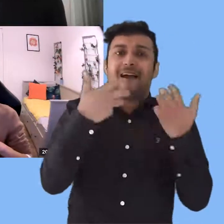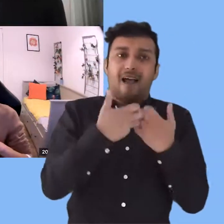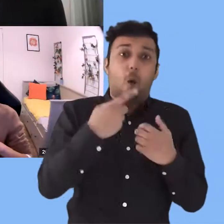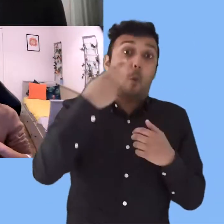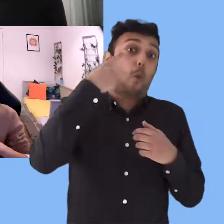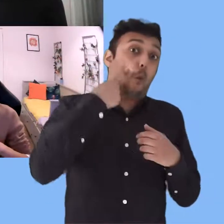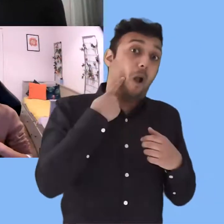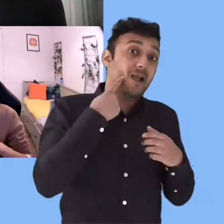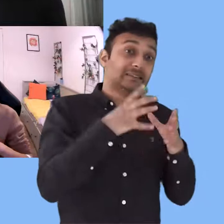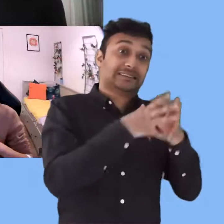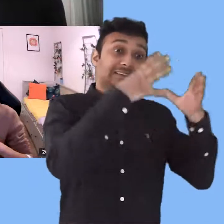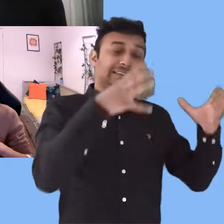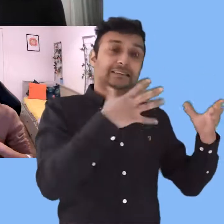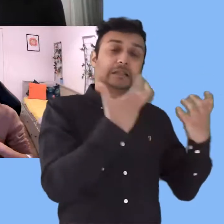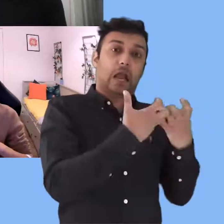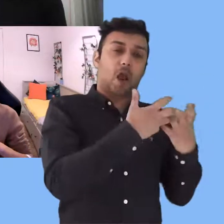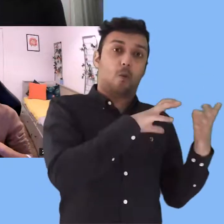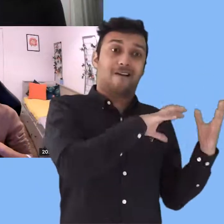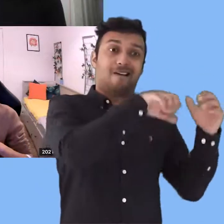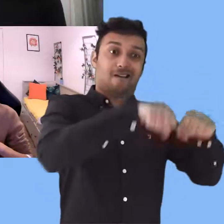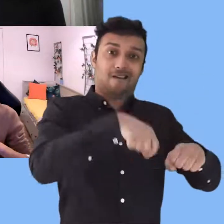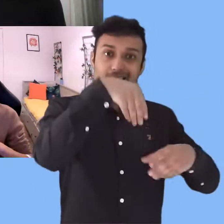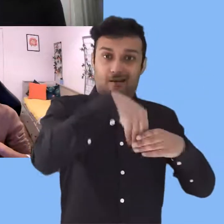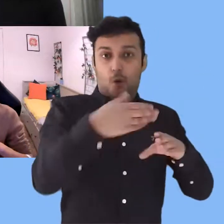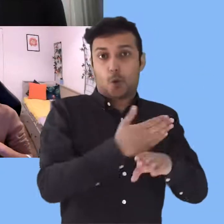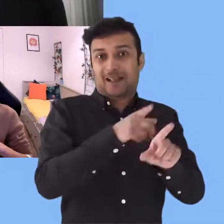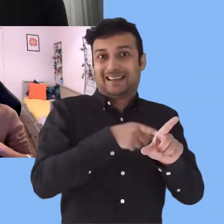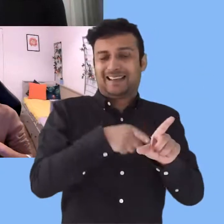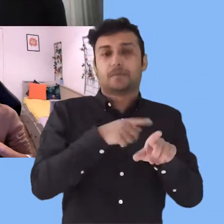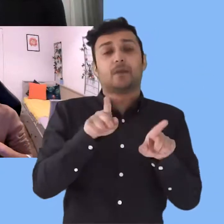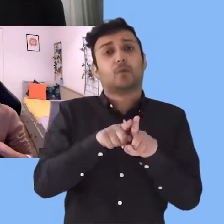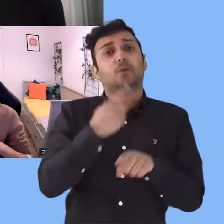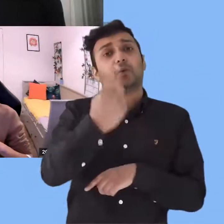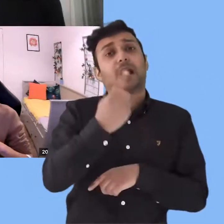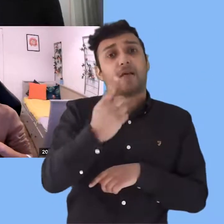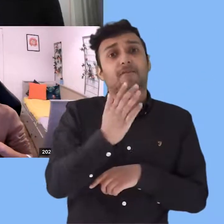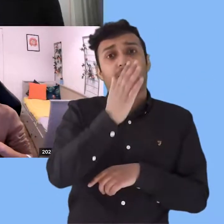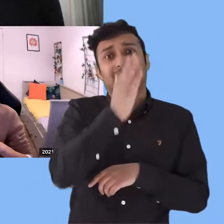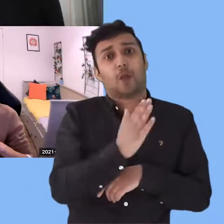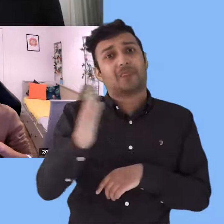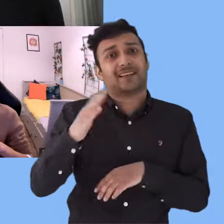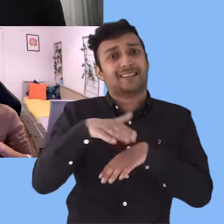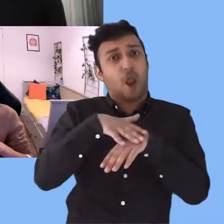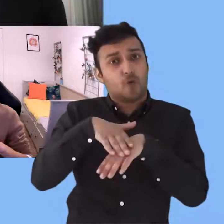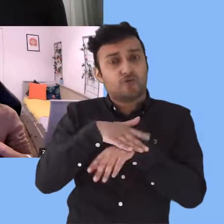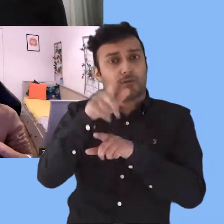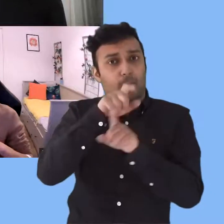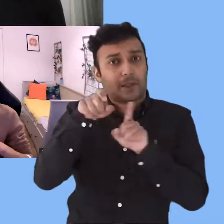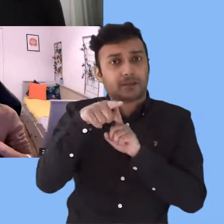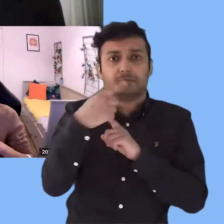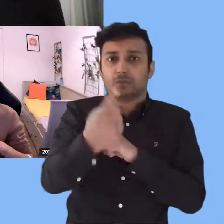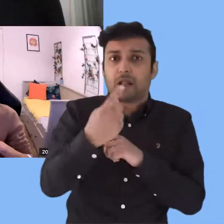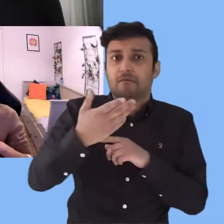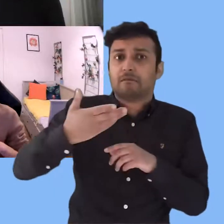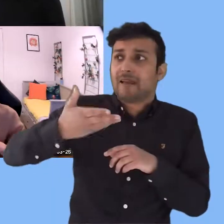Southeast Asian community, whose heritage is rooted in something where we've seen white supremacy at play, very much